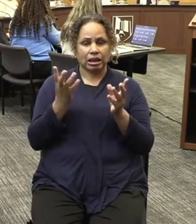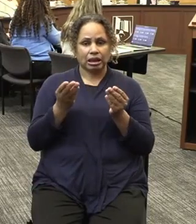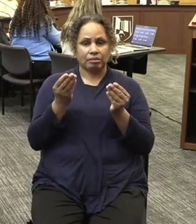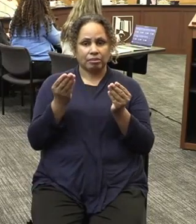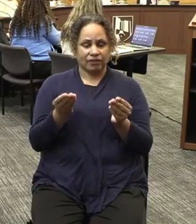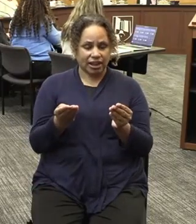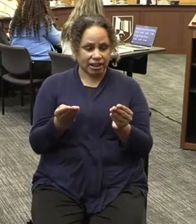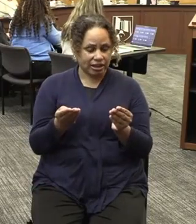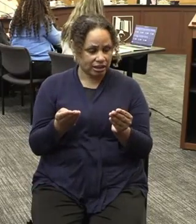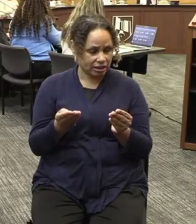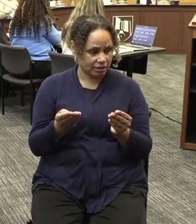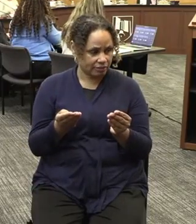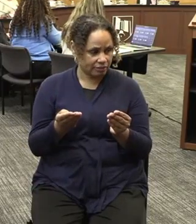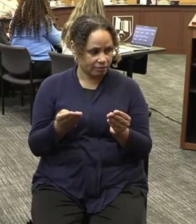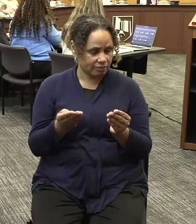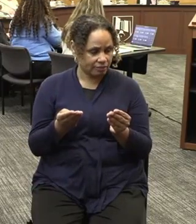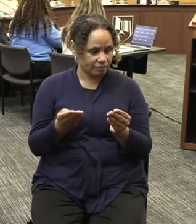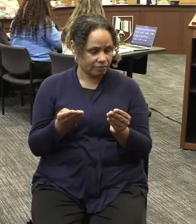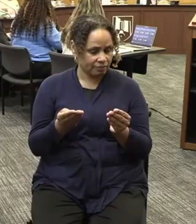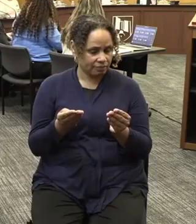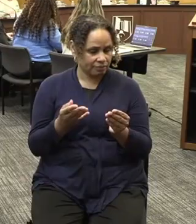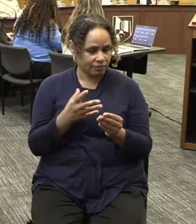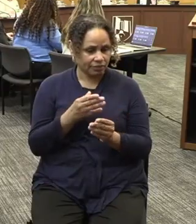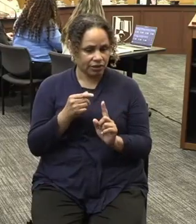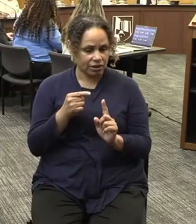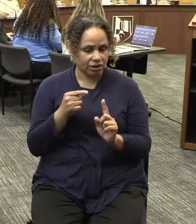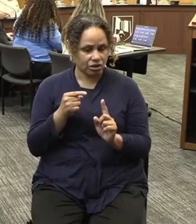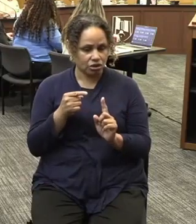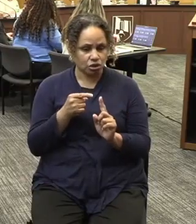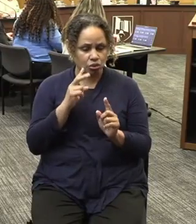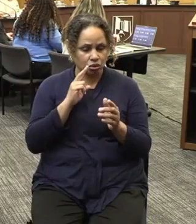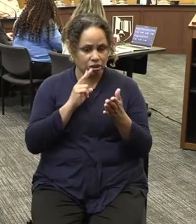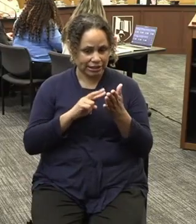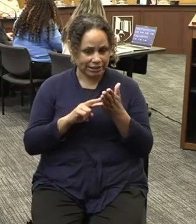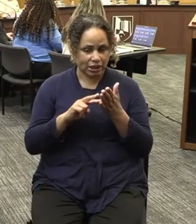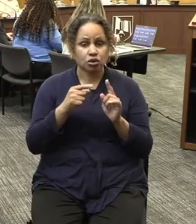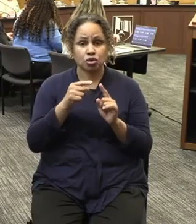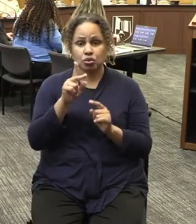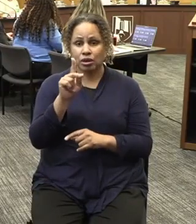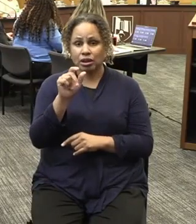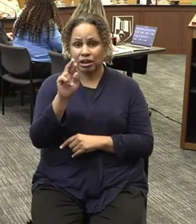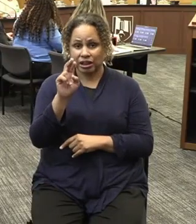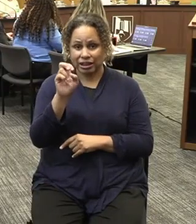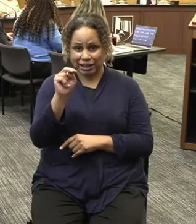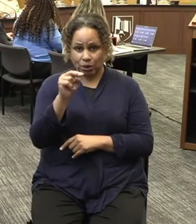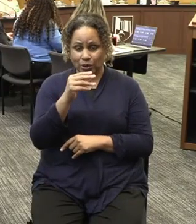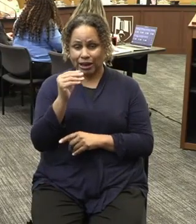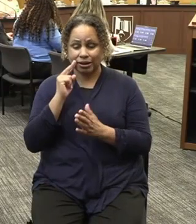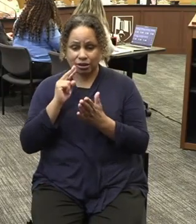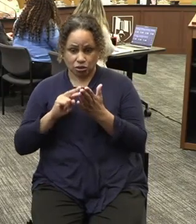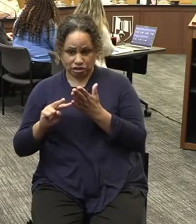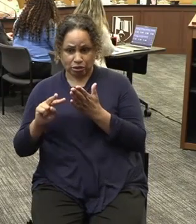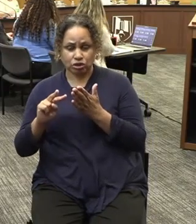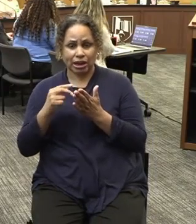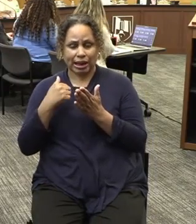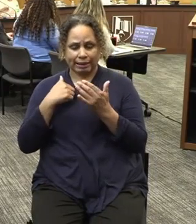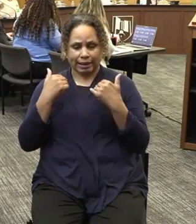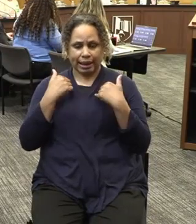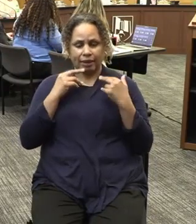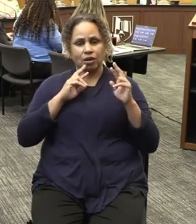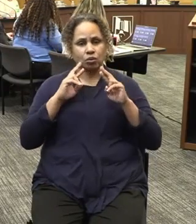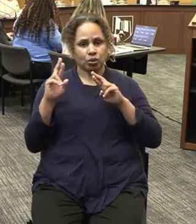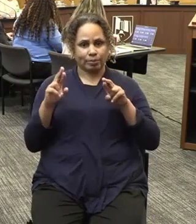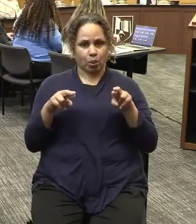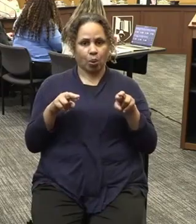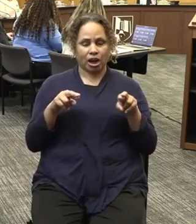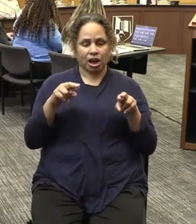to Karen and to the secretary. And then I have a report for